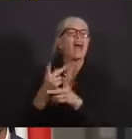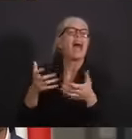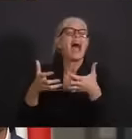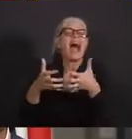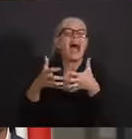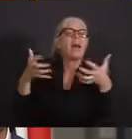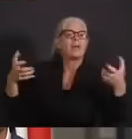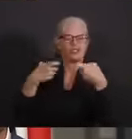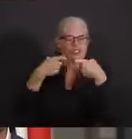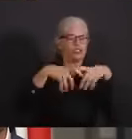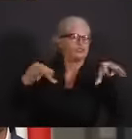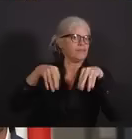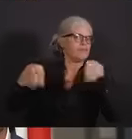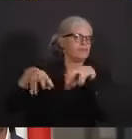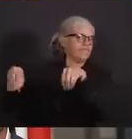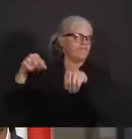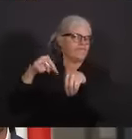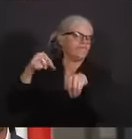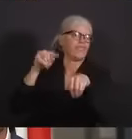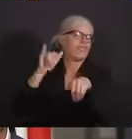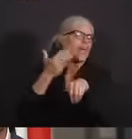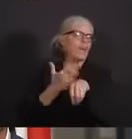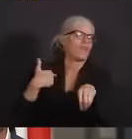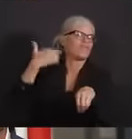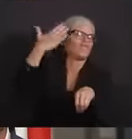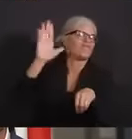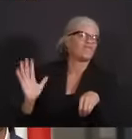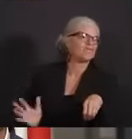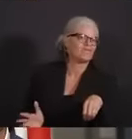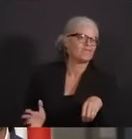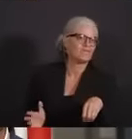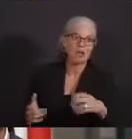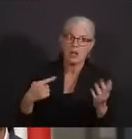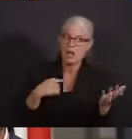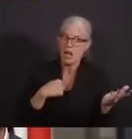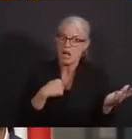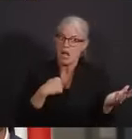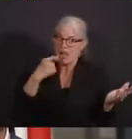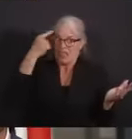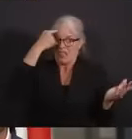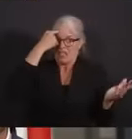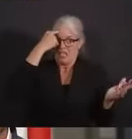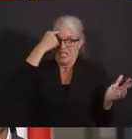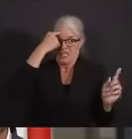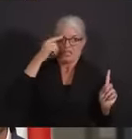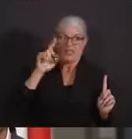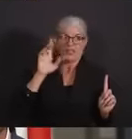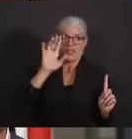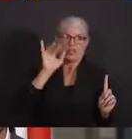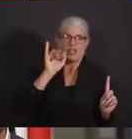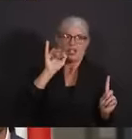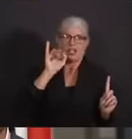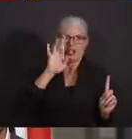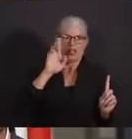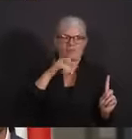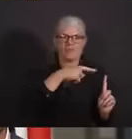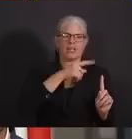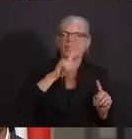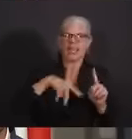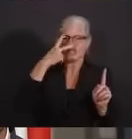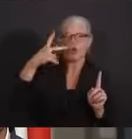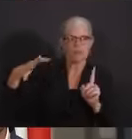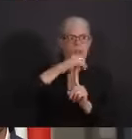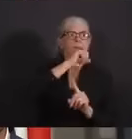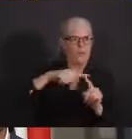And so we'll see. But I thought, we didn't get hit with Dorian, but it was coming, so we prepared. I thought maybe we had